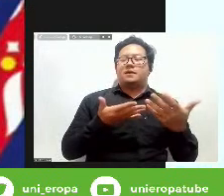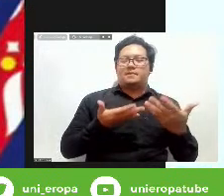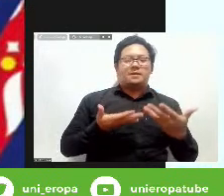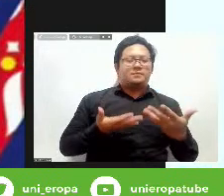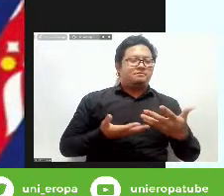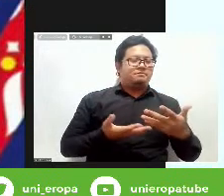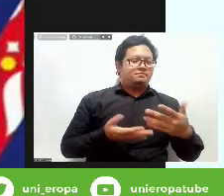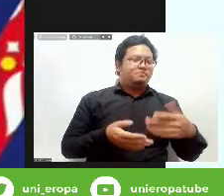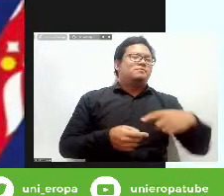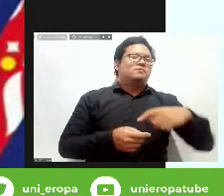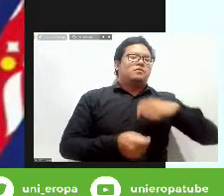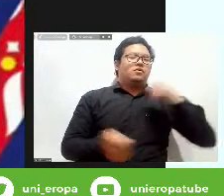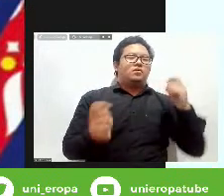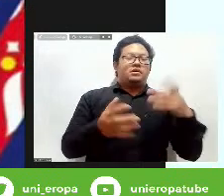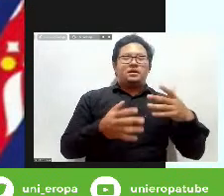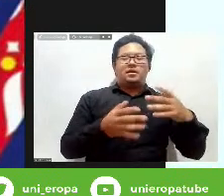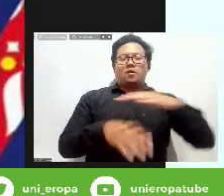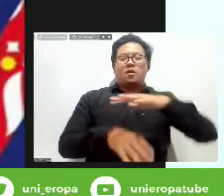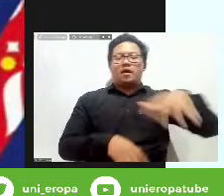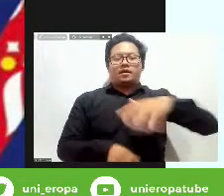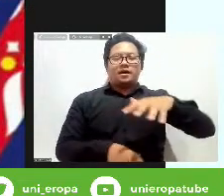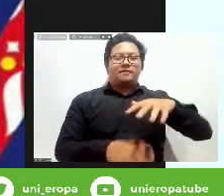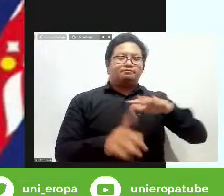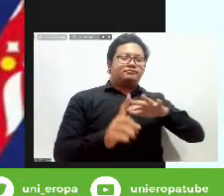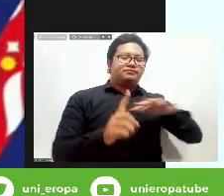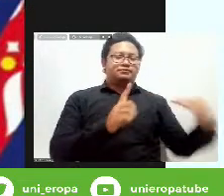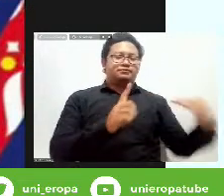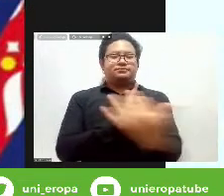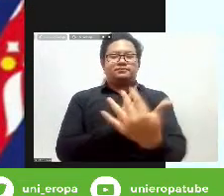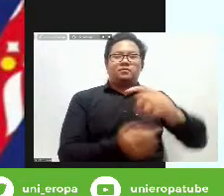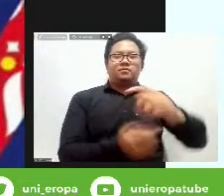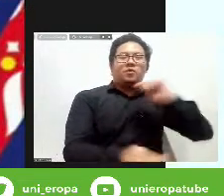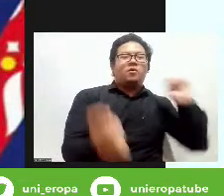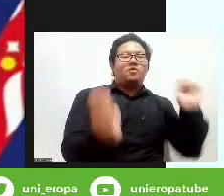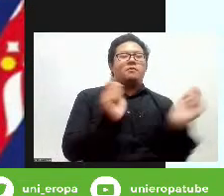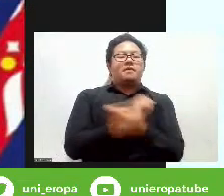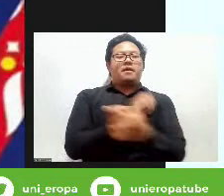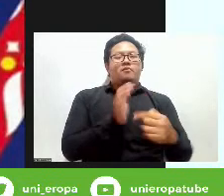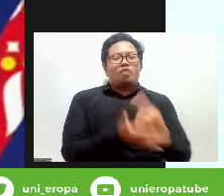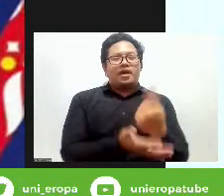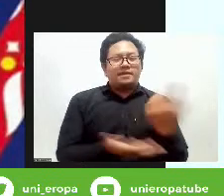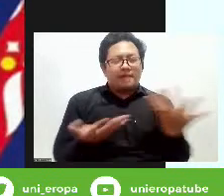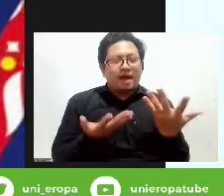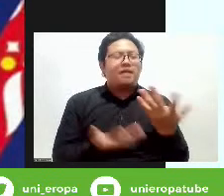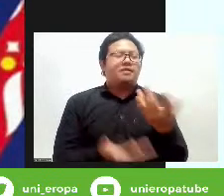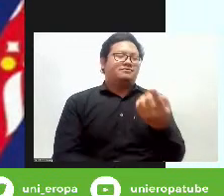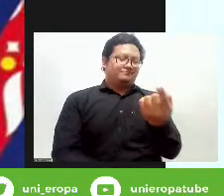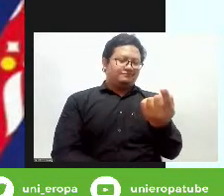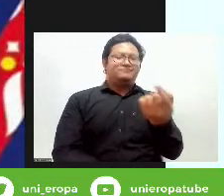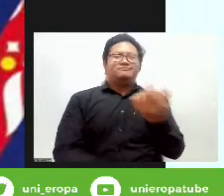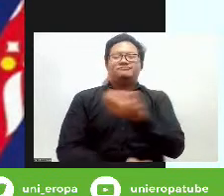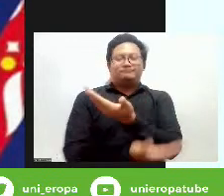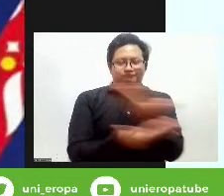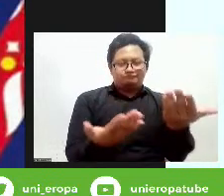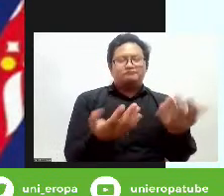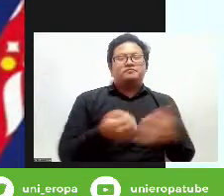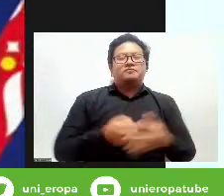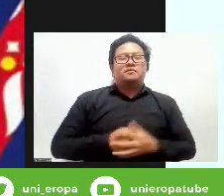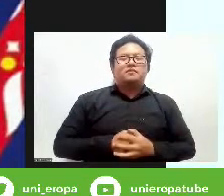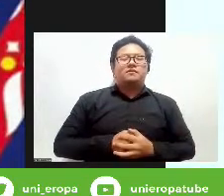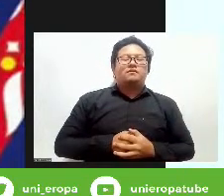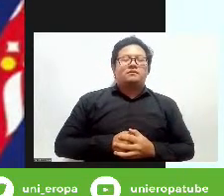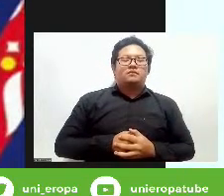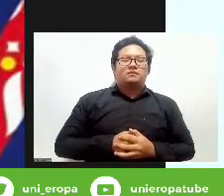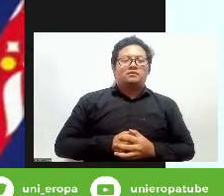Everybody say you will be the future and you have